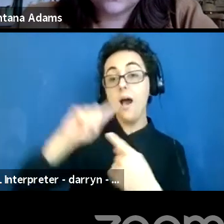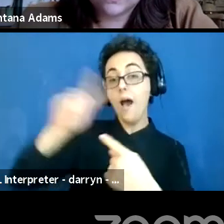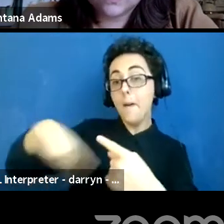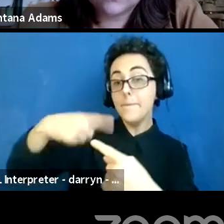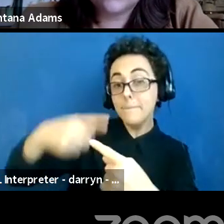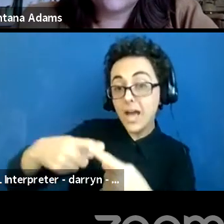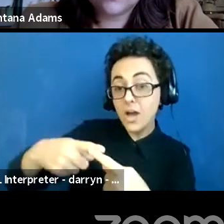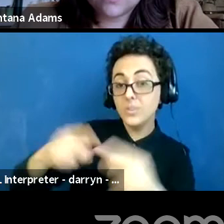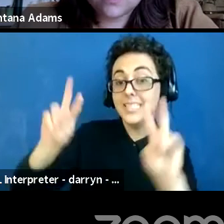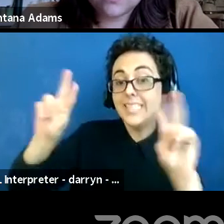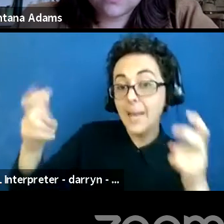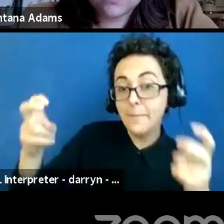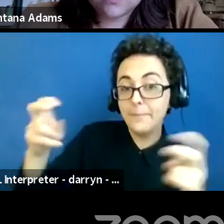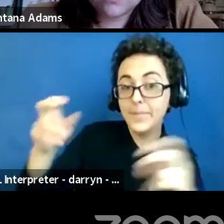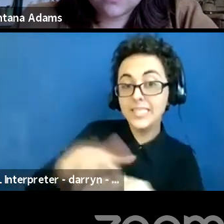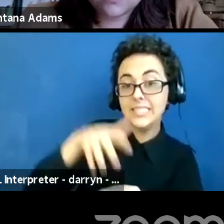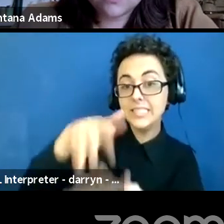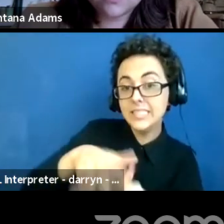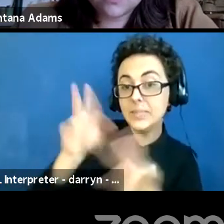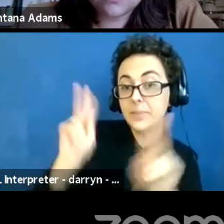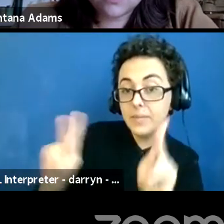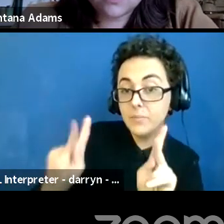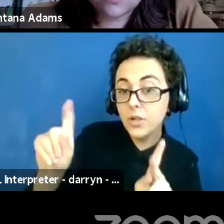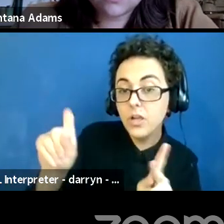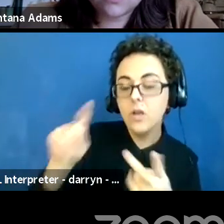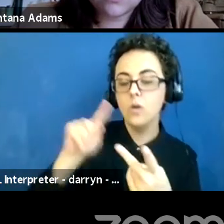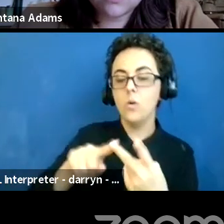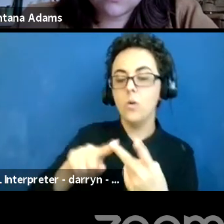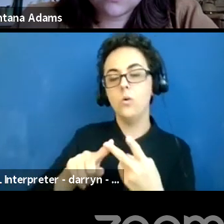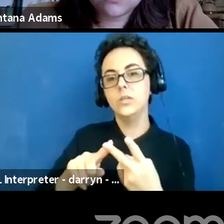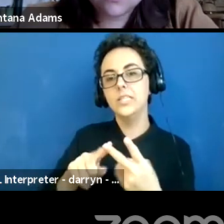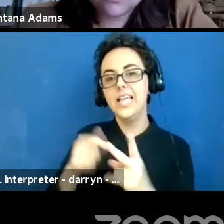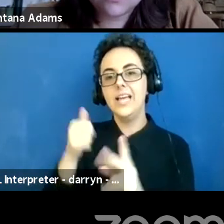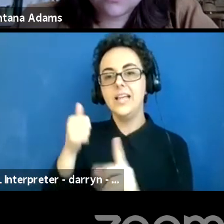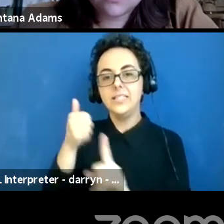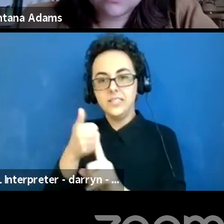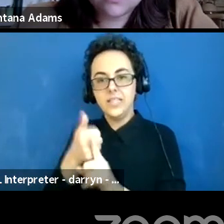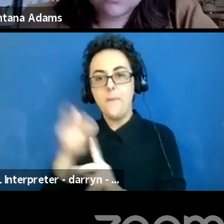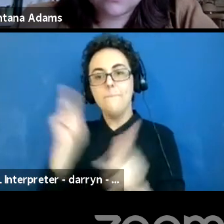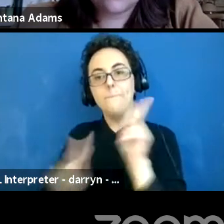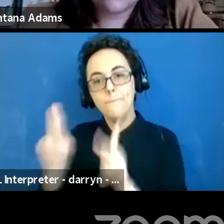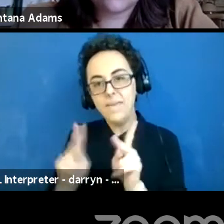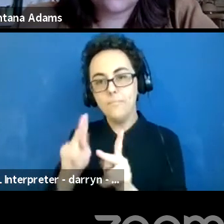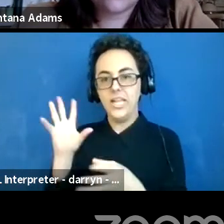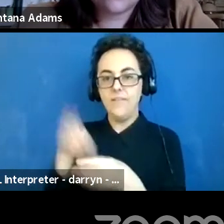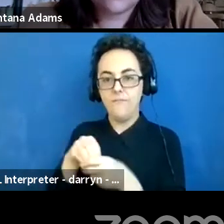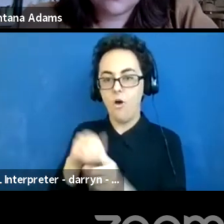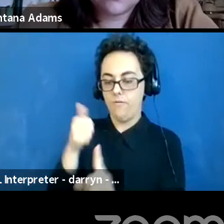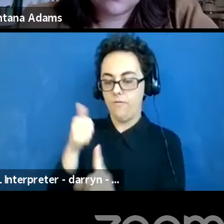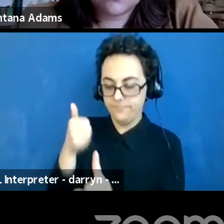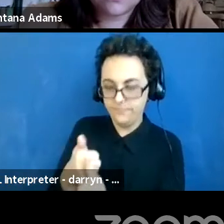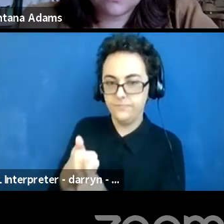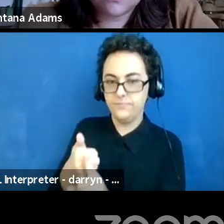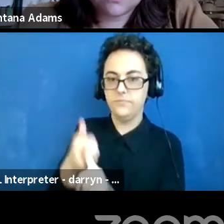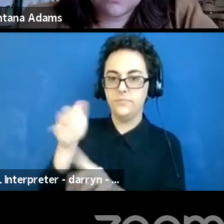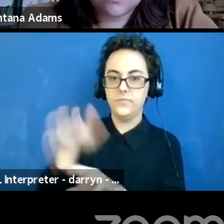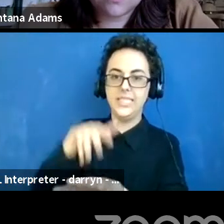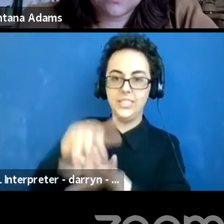from Native and indigenous people and stories? And to me, I believe it's the